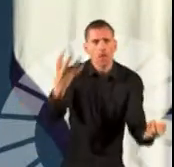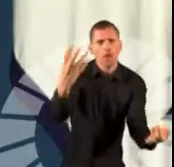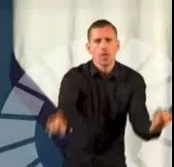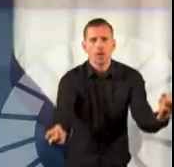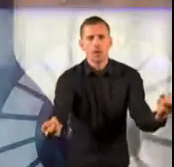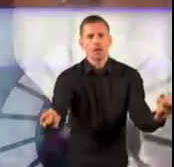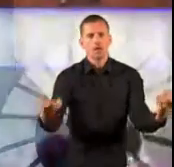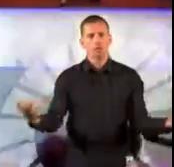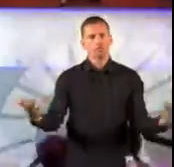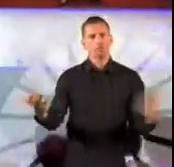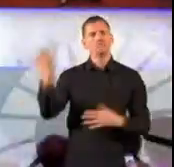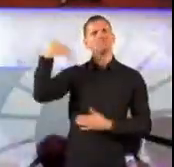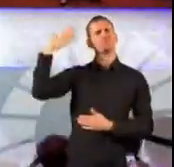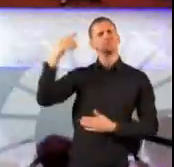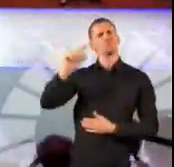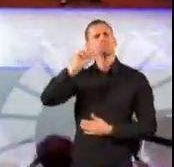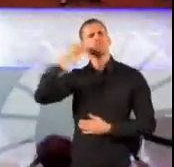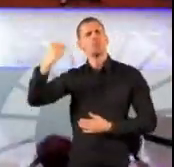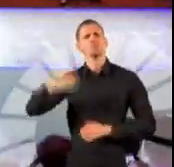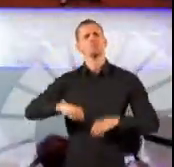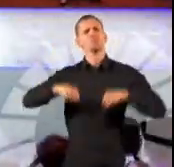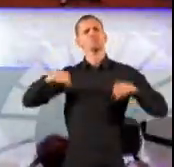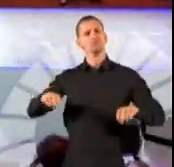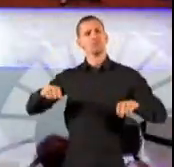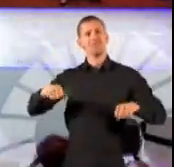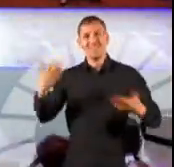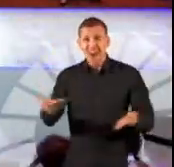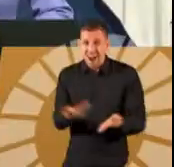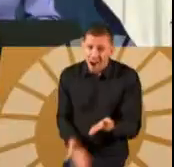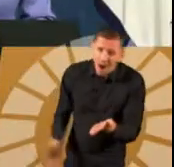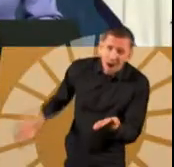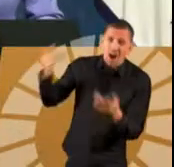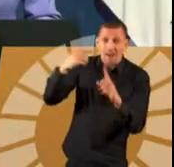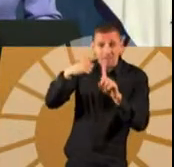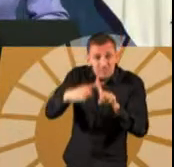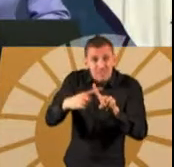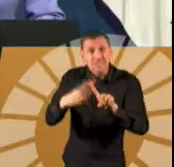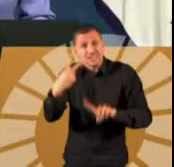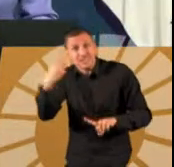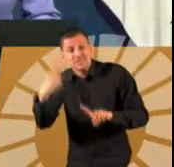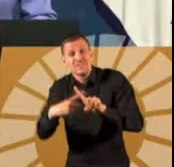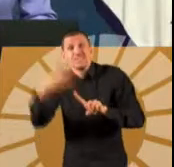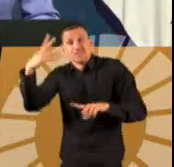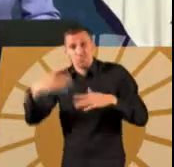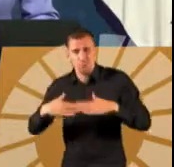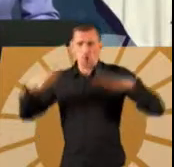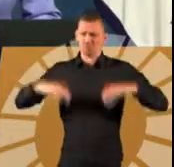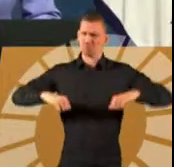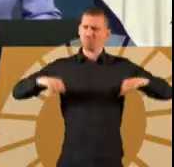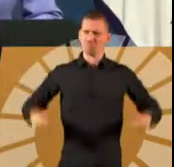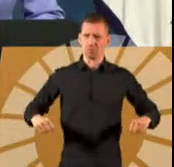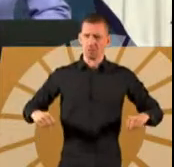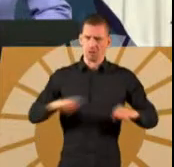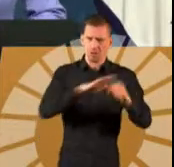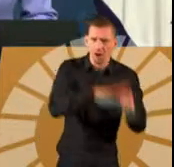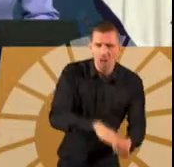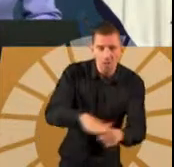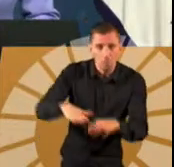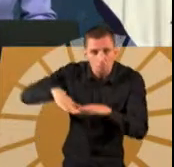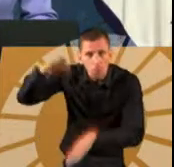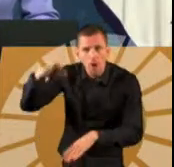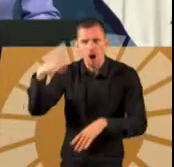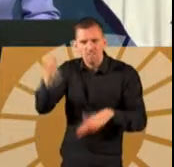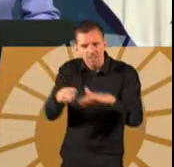multiplied. Corruption is undermining progress, as misinformation is